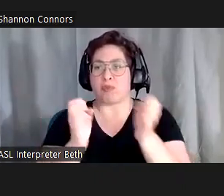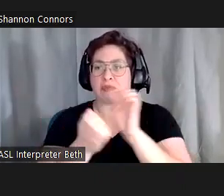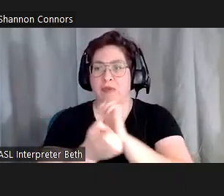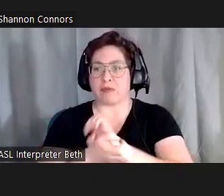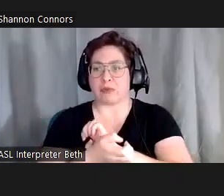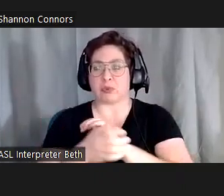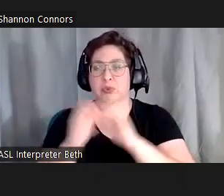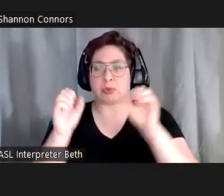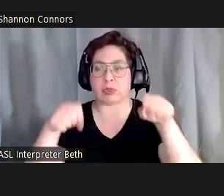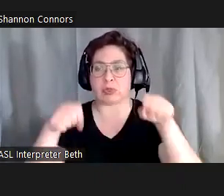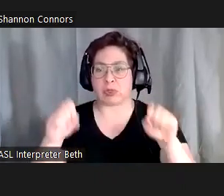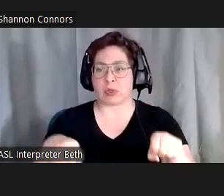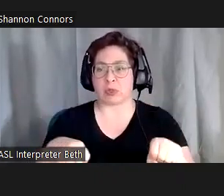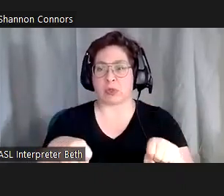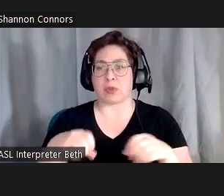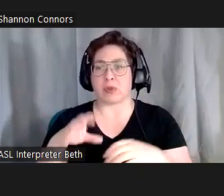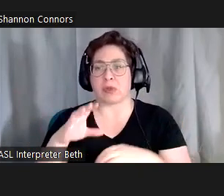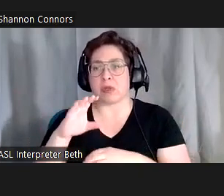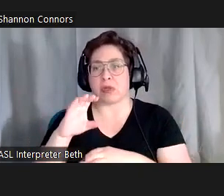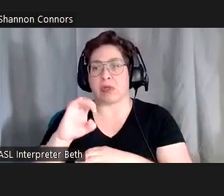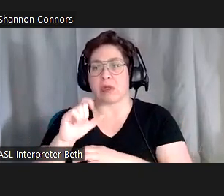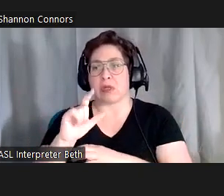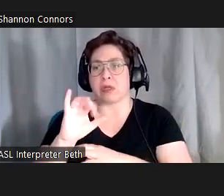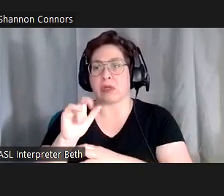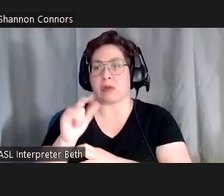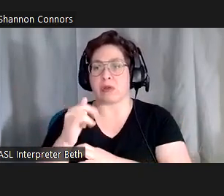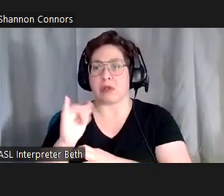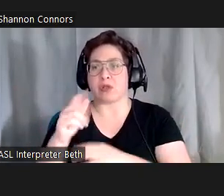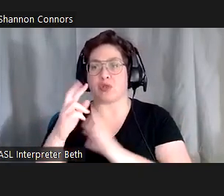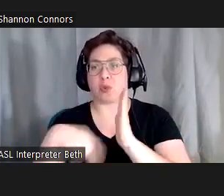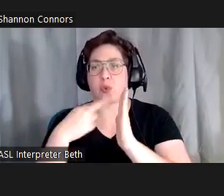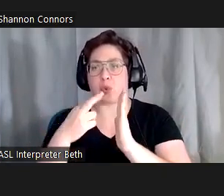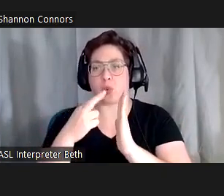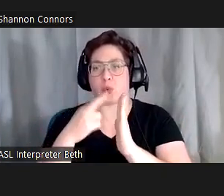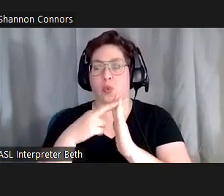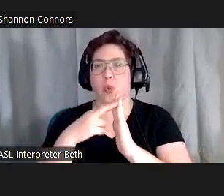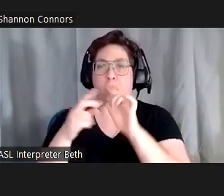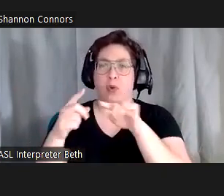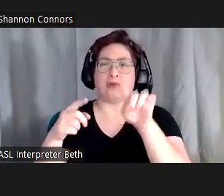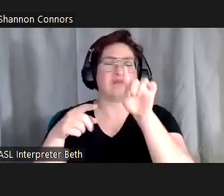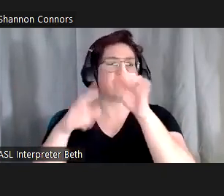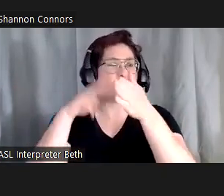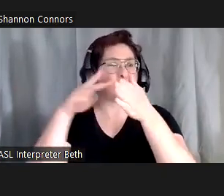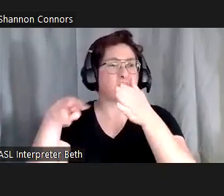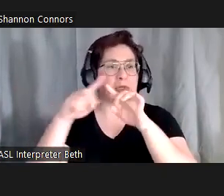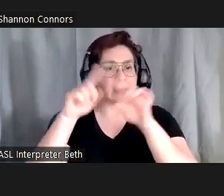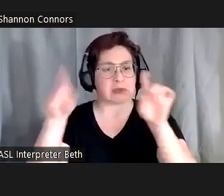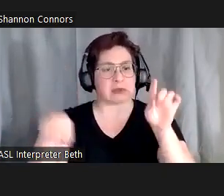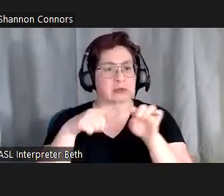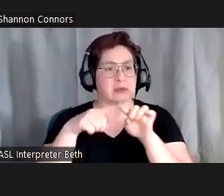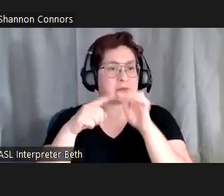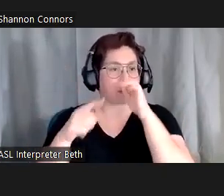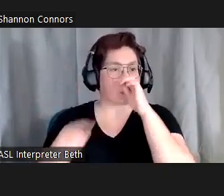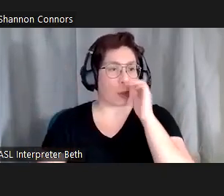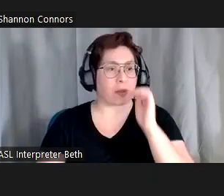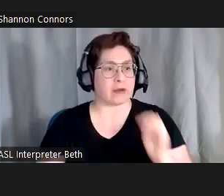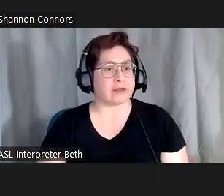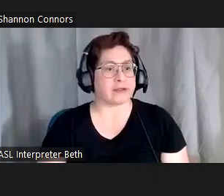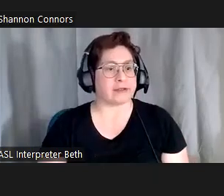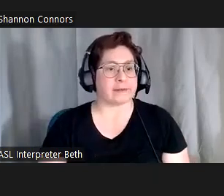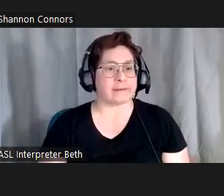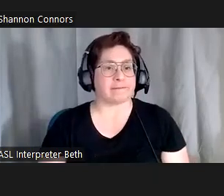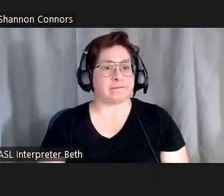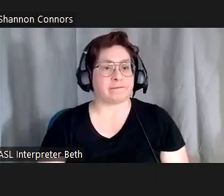role, abiotic niche, life history, and demography. For some species, you may not need to assess all of the traits. For